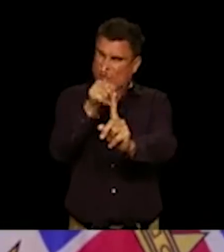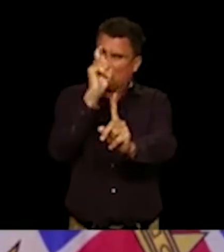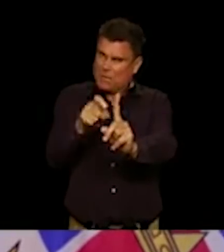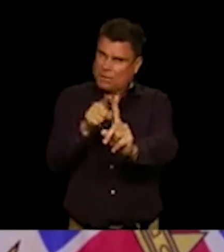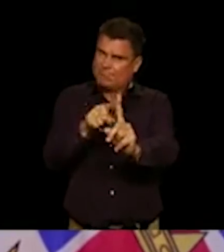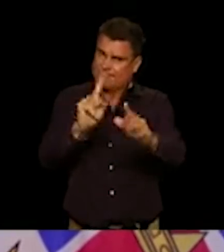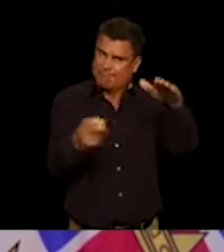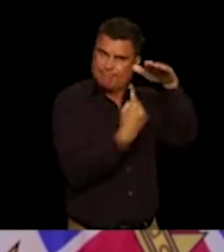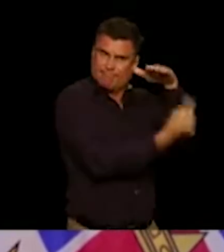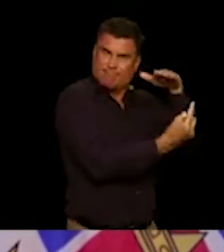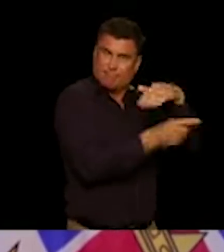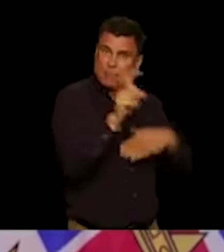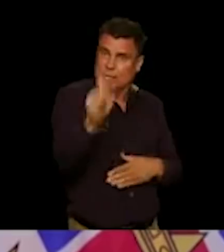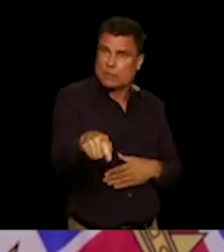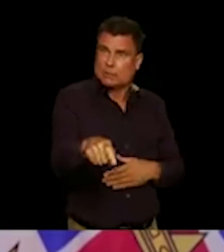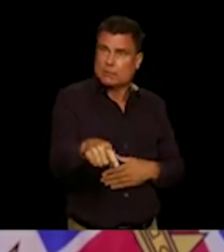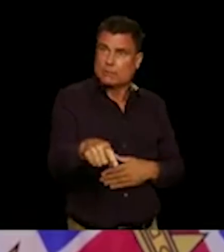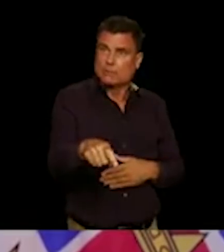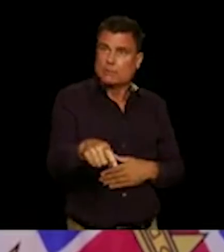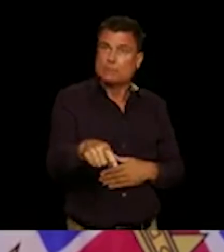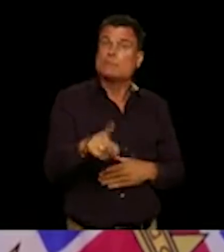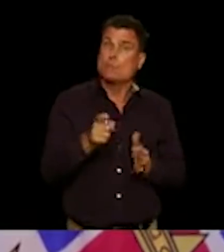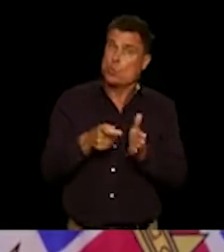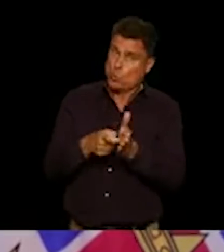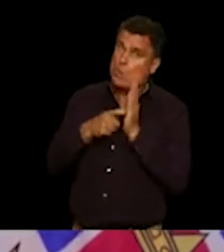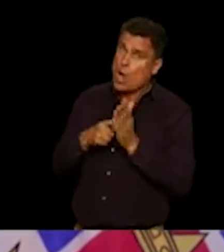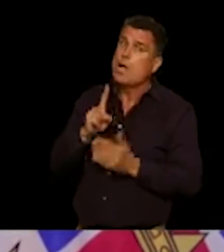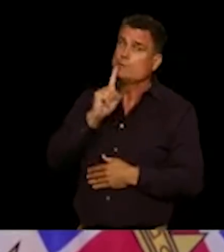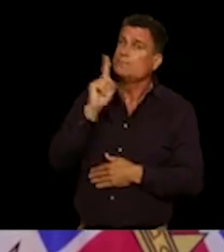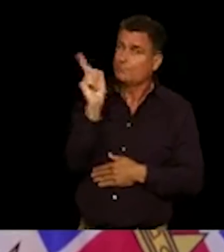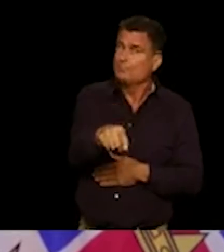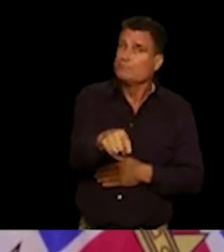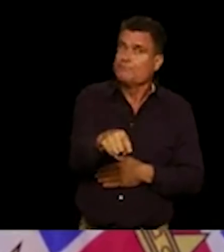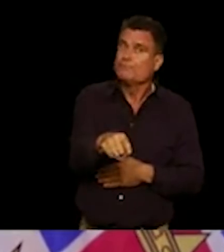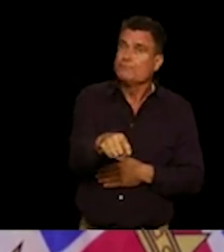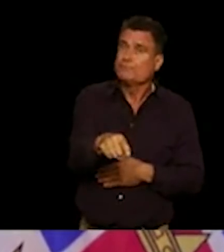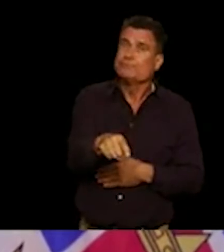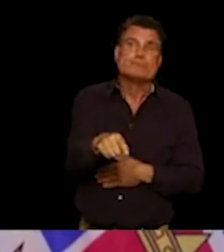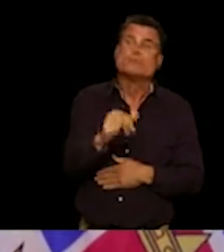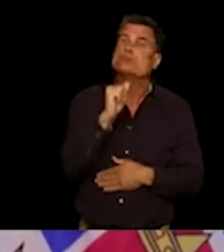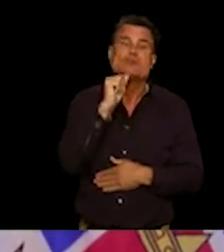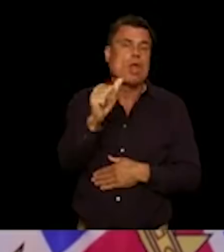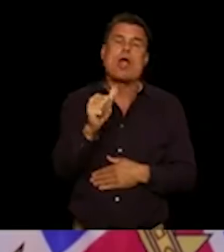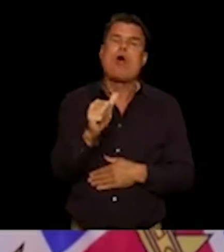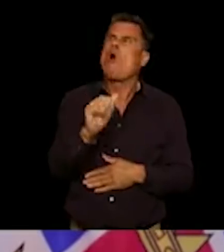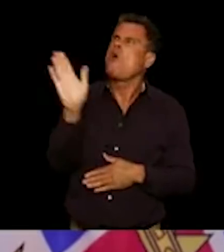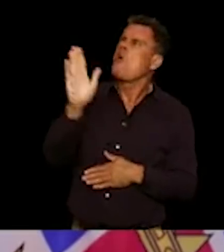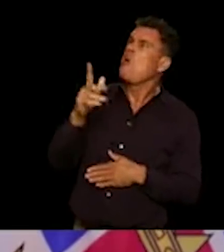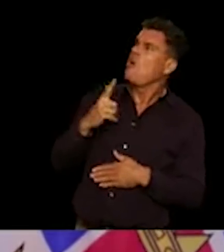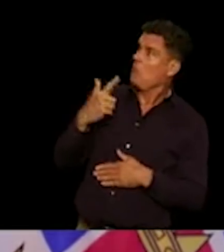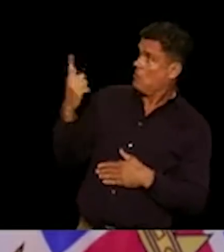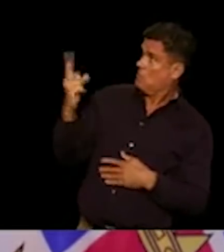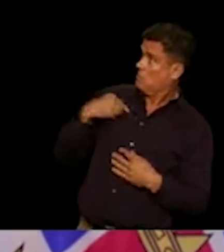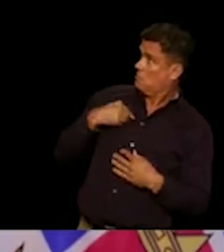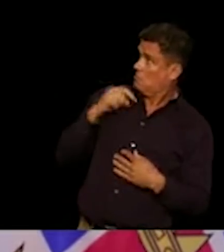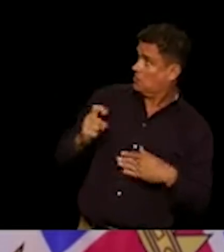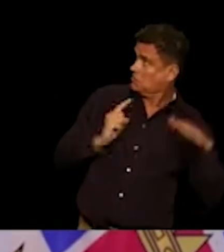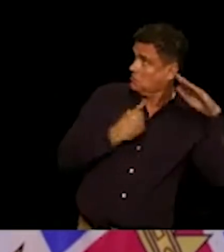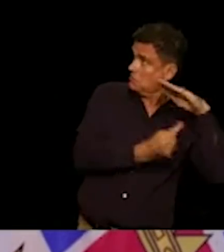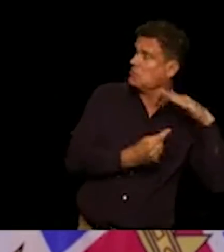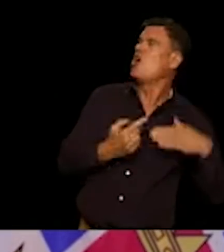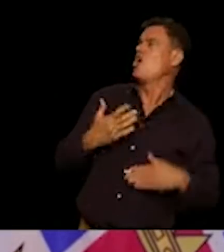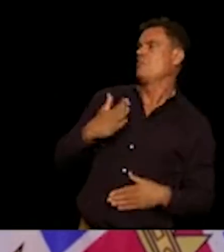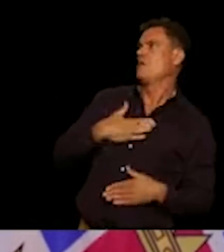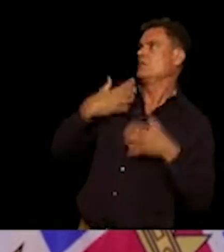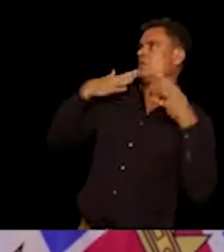exposed, this is a public health order. So that means you are required to do that. And most people, when we give them the means